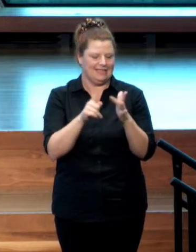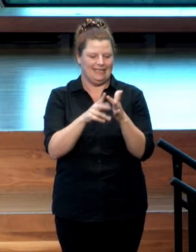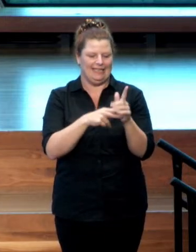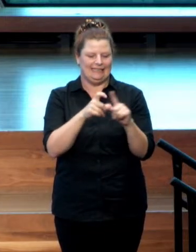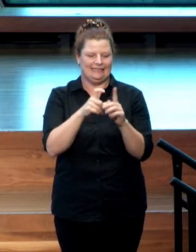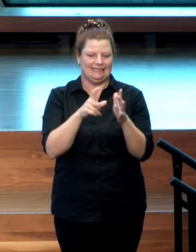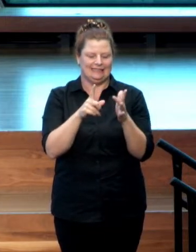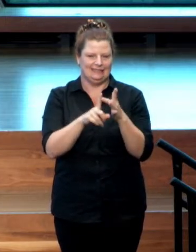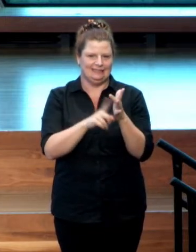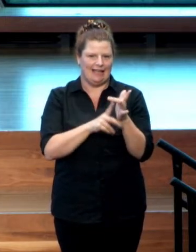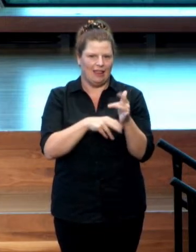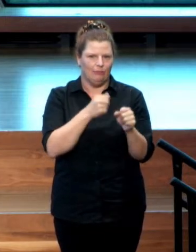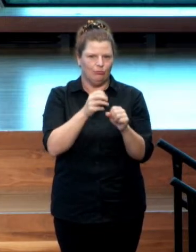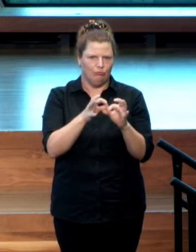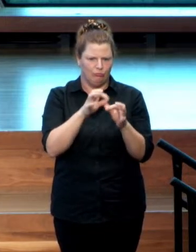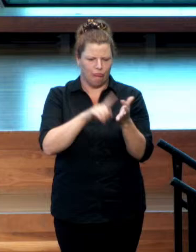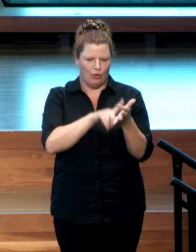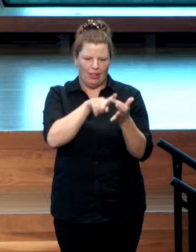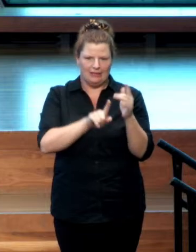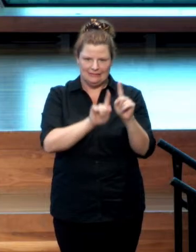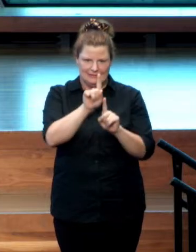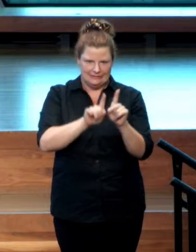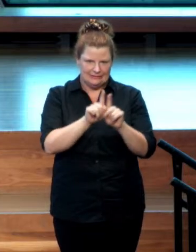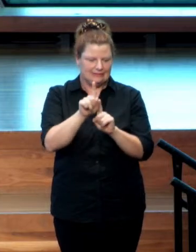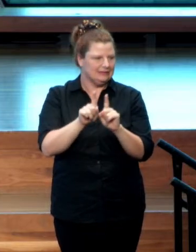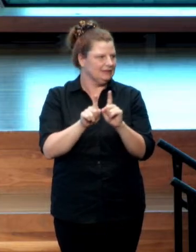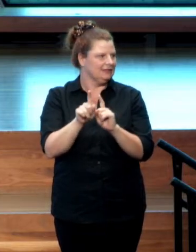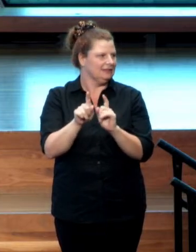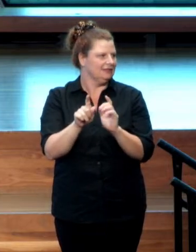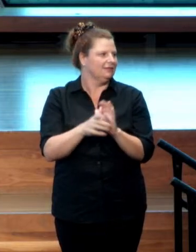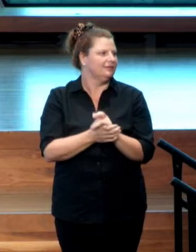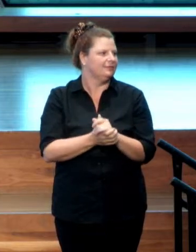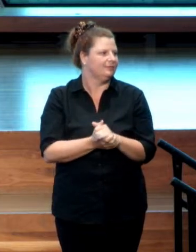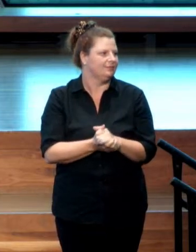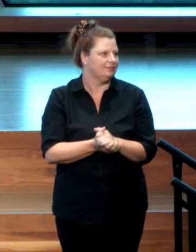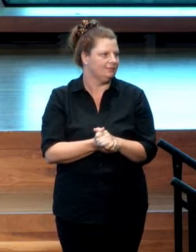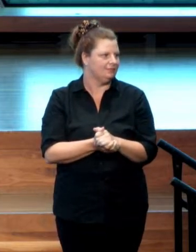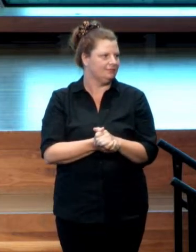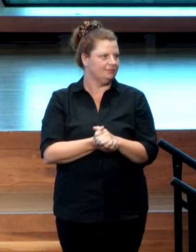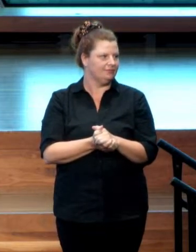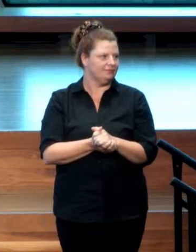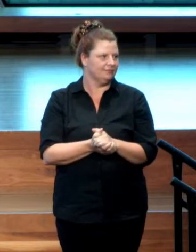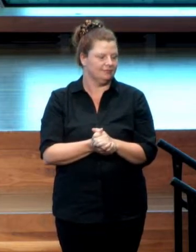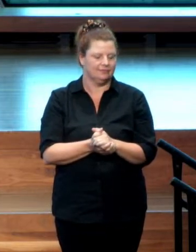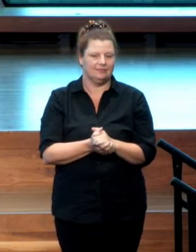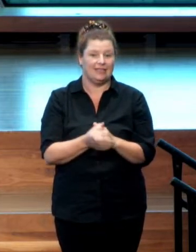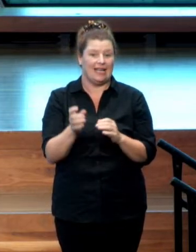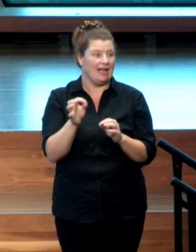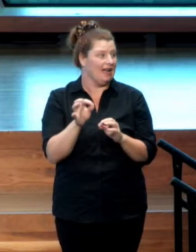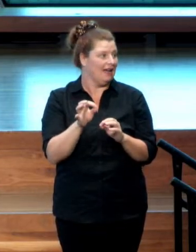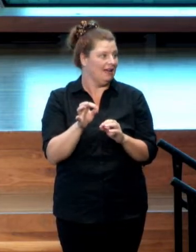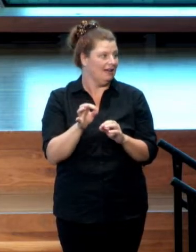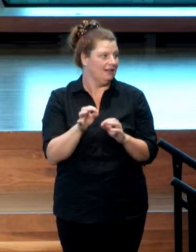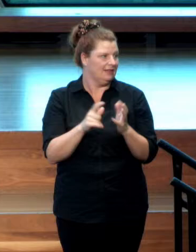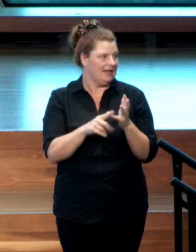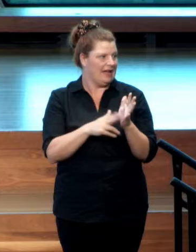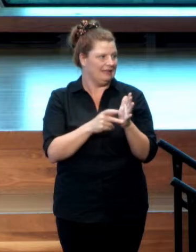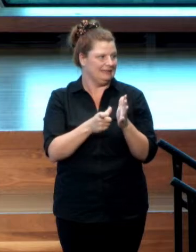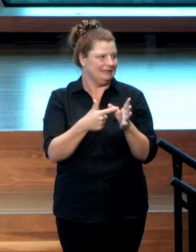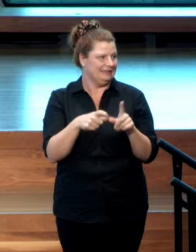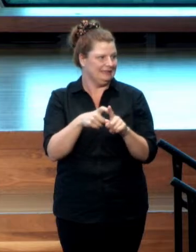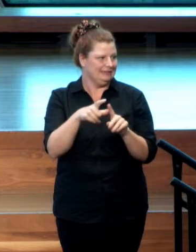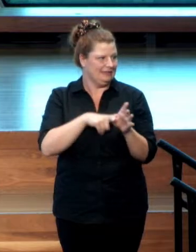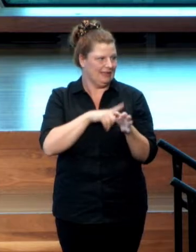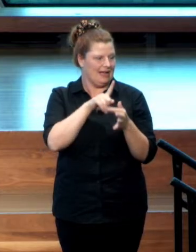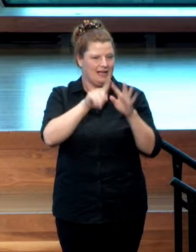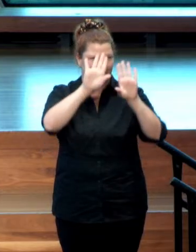Dispossession and Defiance in Hong Kong by Louisa Lim, published by Text Publishing. The Uncaged Sky, my